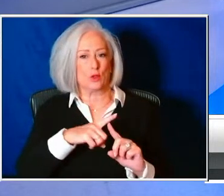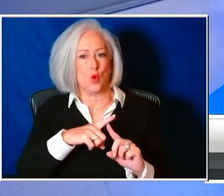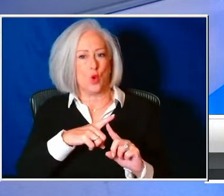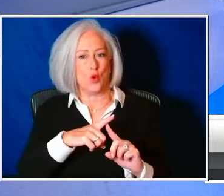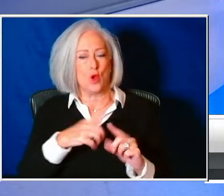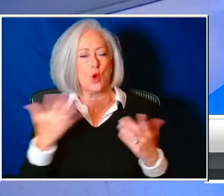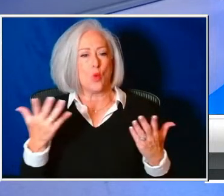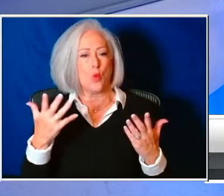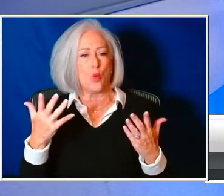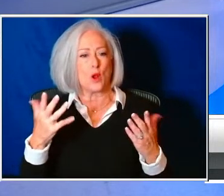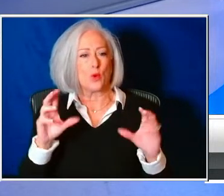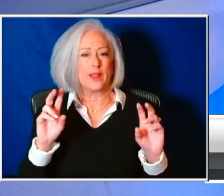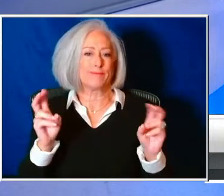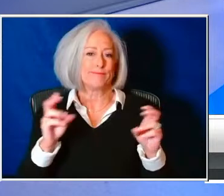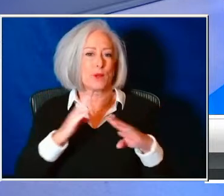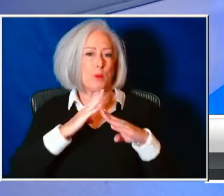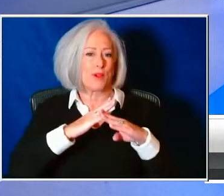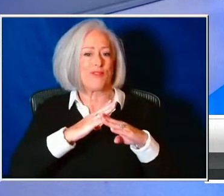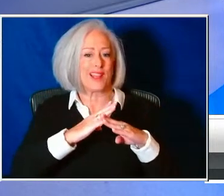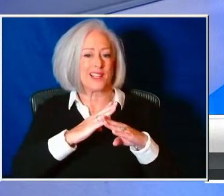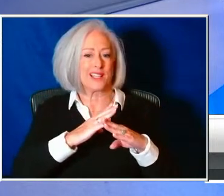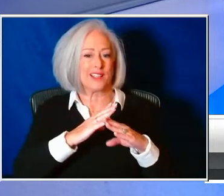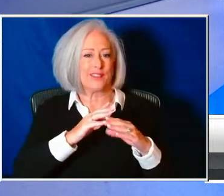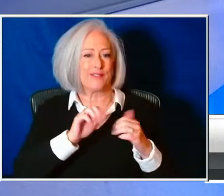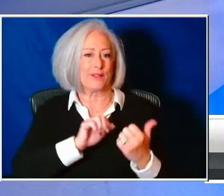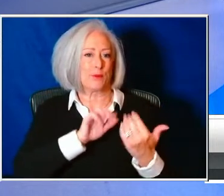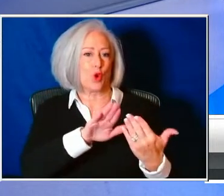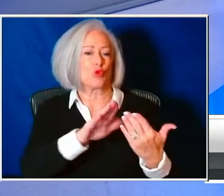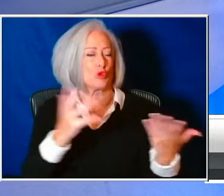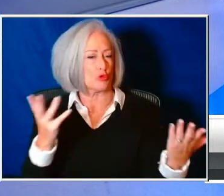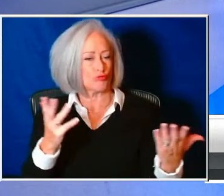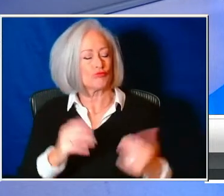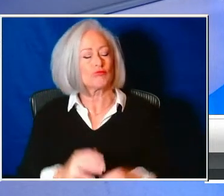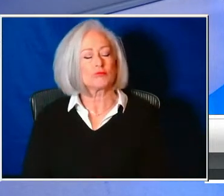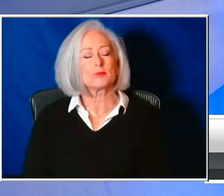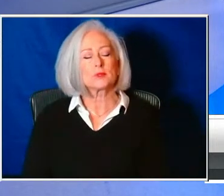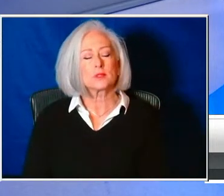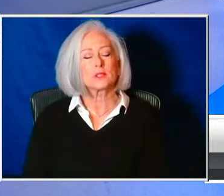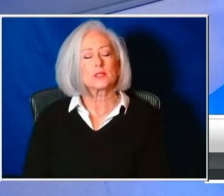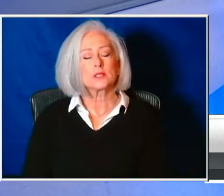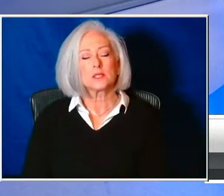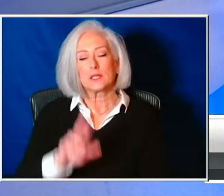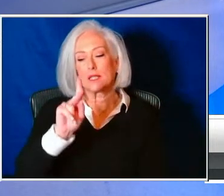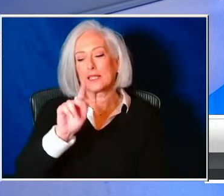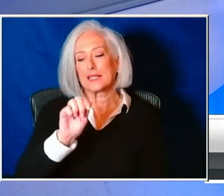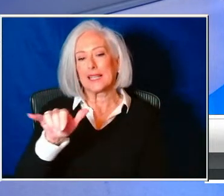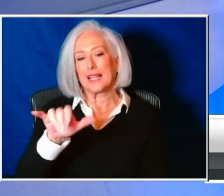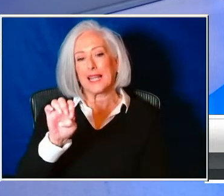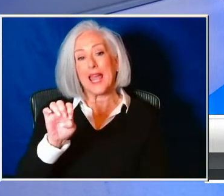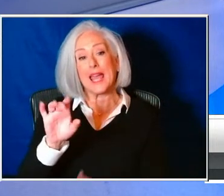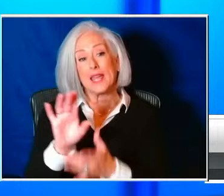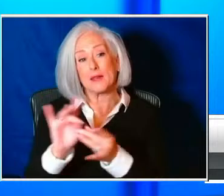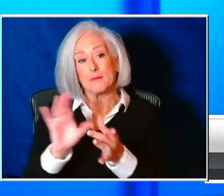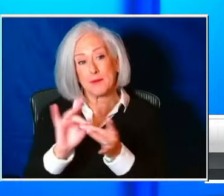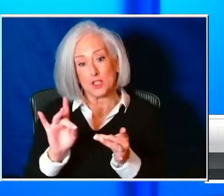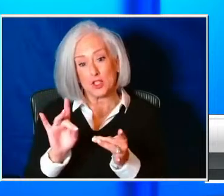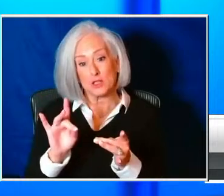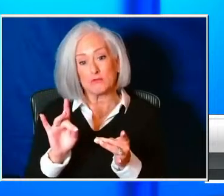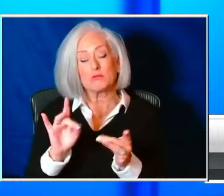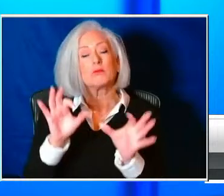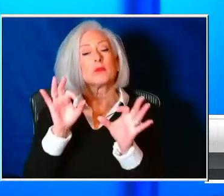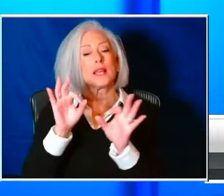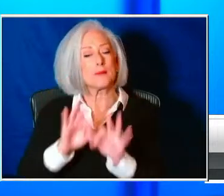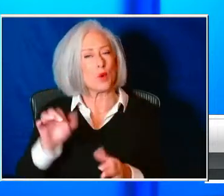What do you tell patients? Well, just to reiterate what Kay had said, being mindful of what